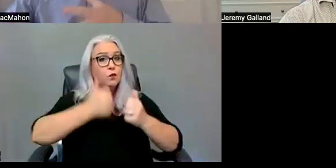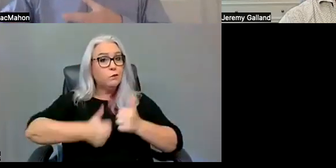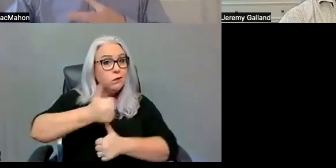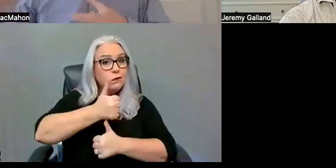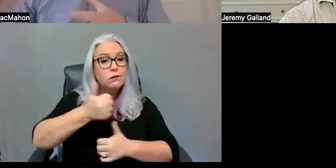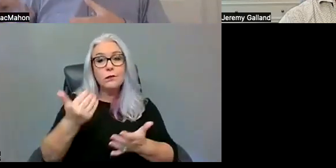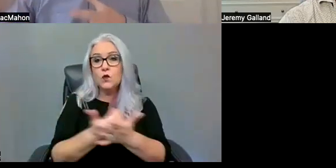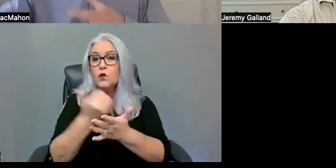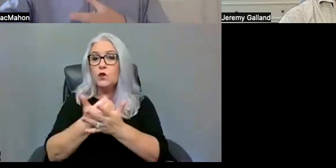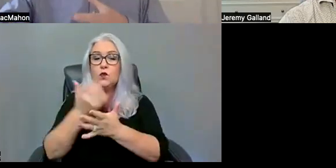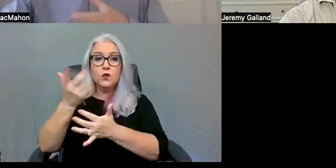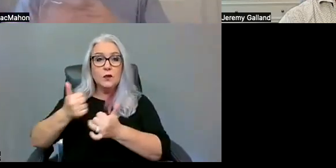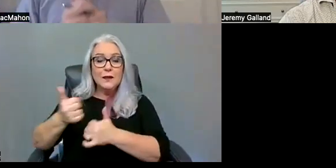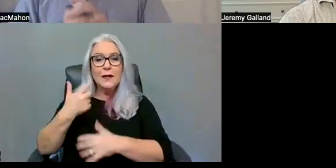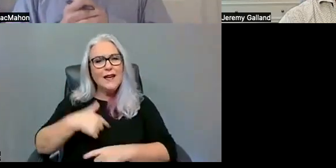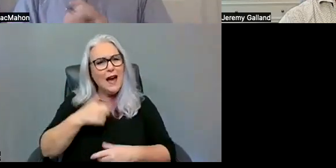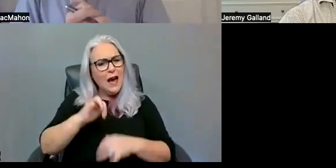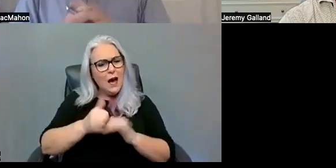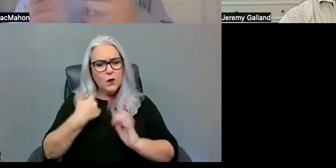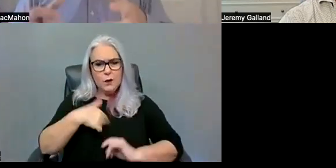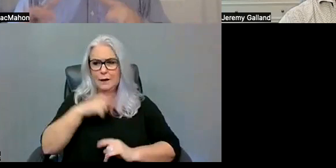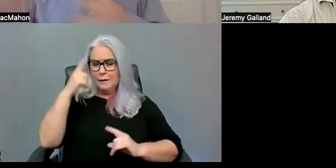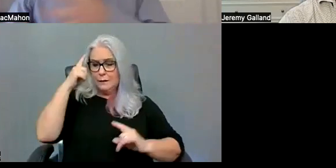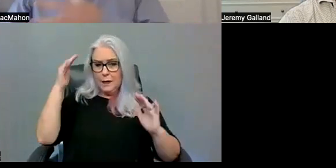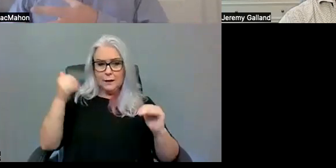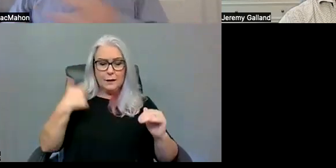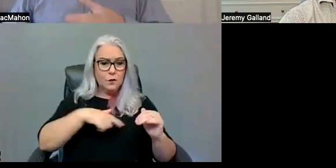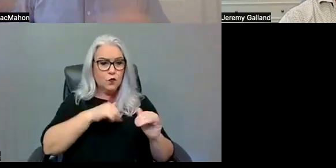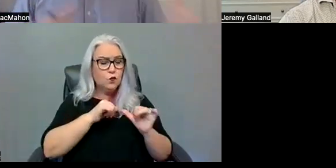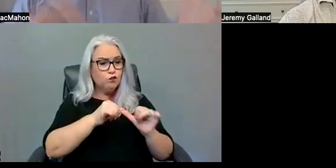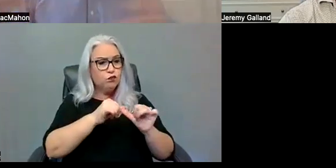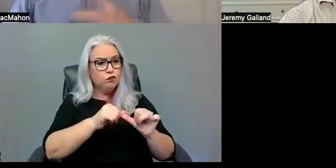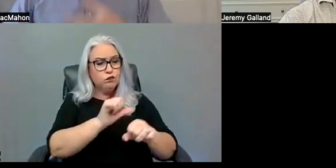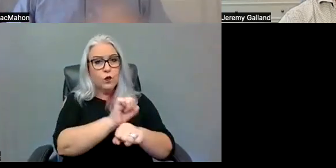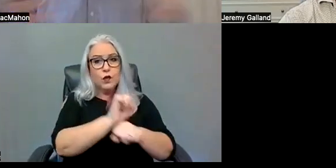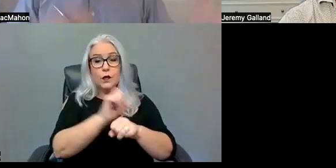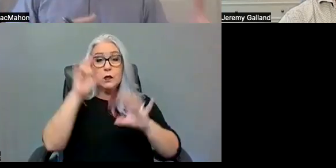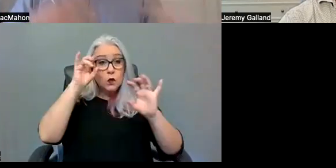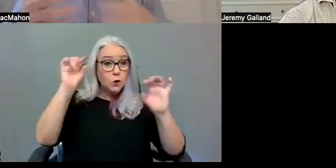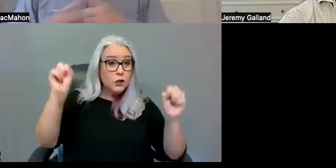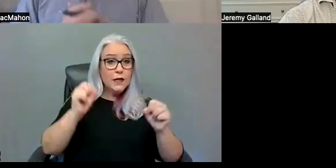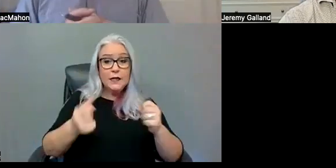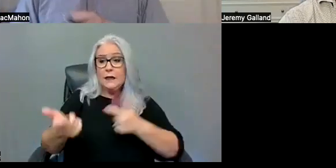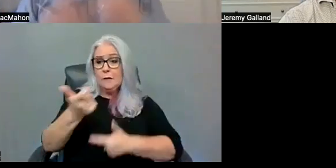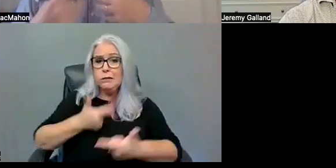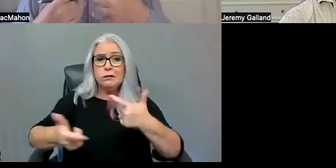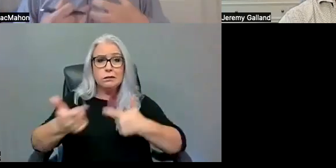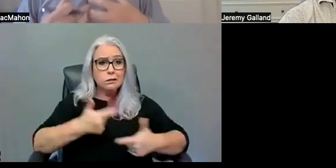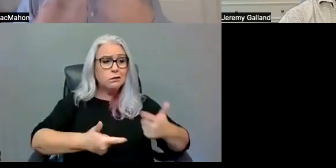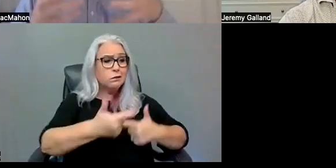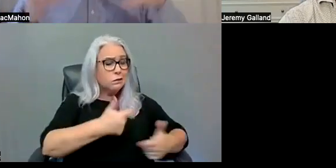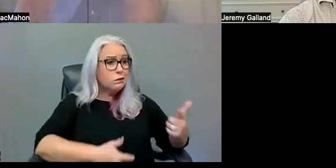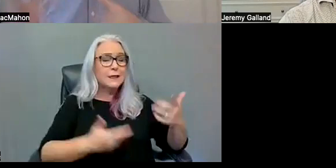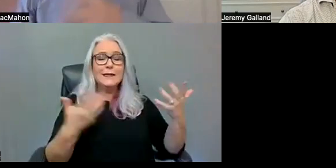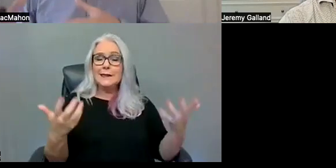plan to work well on a long-term basis when the superintendent is leaving, when there's an interim, and we have that kind of instability. So I